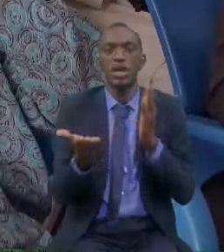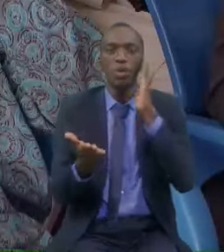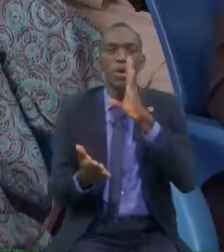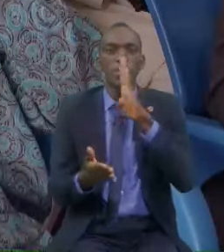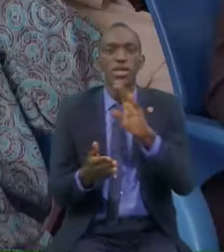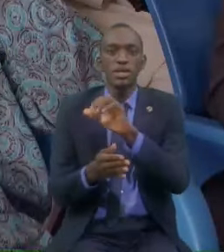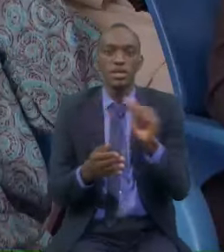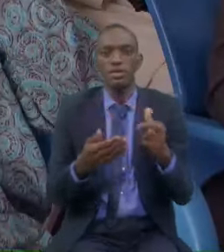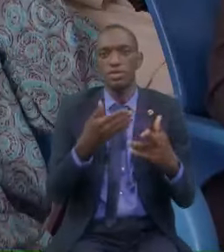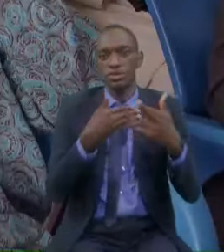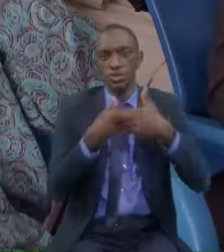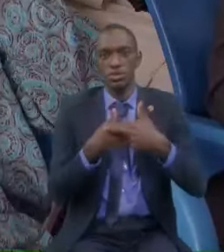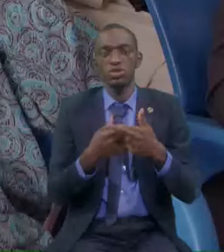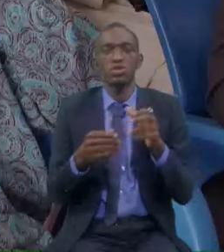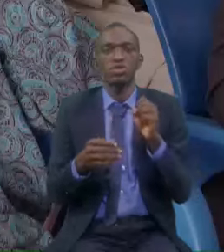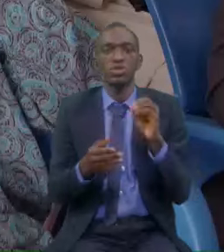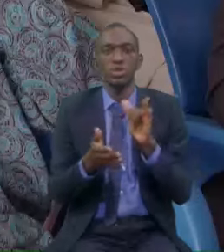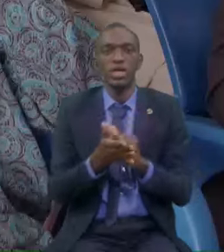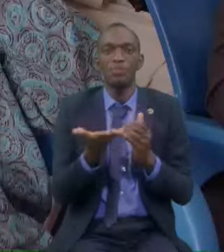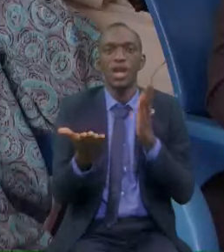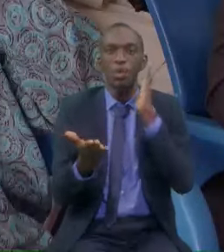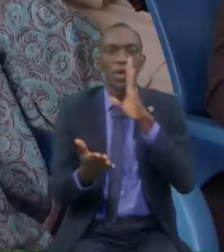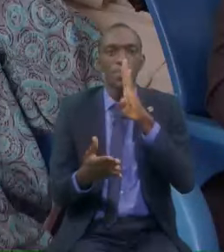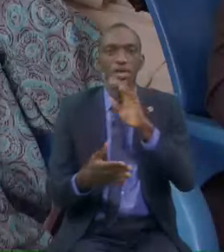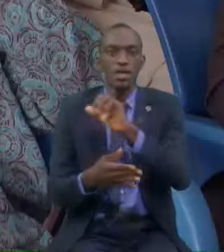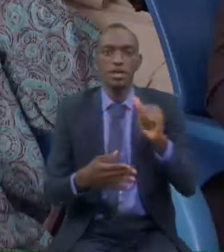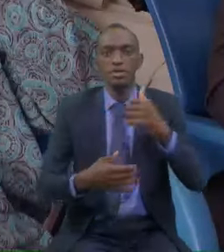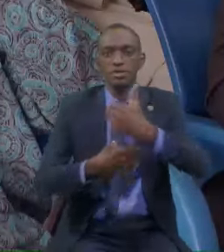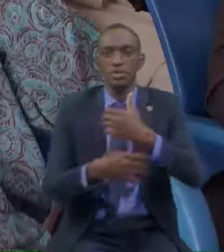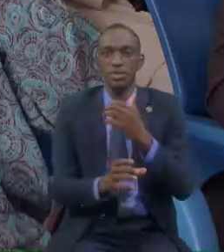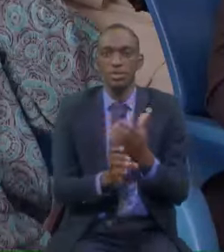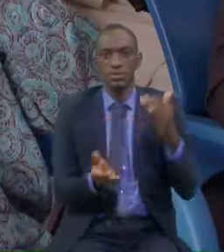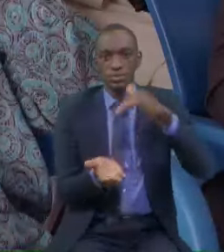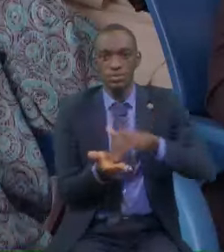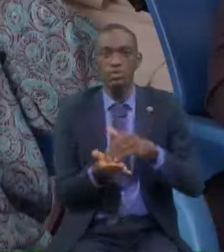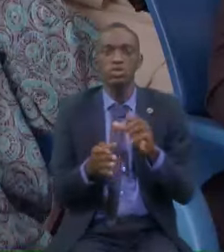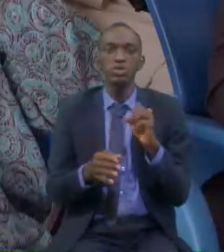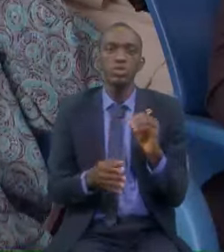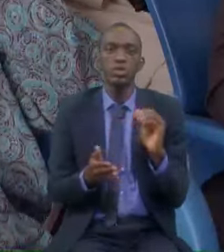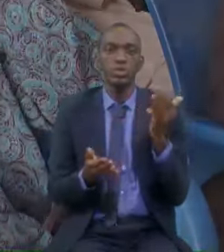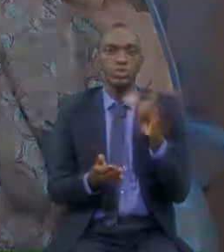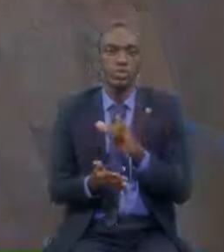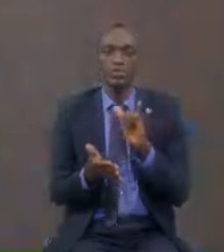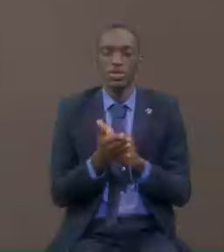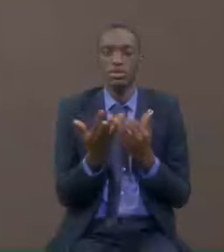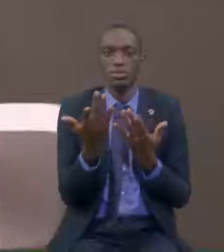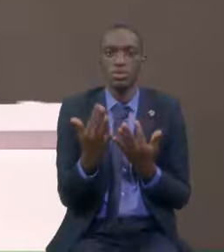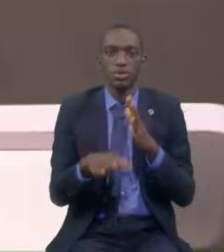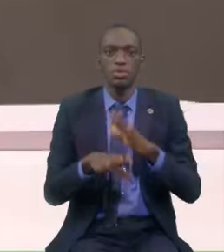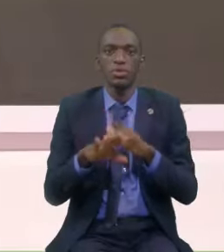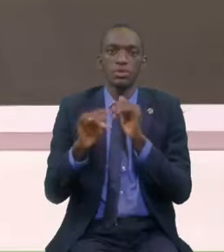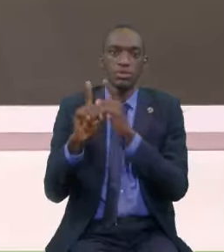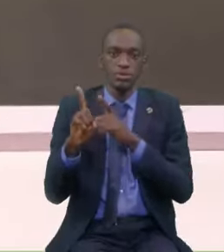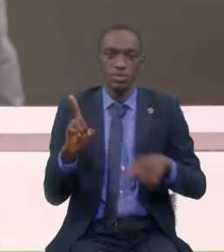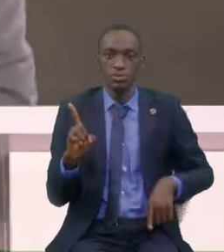a recreation. And so they that wait upon the Lord. You know, if you